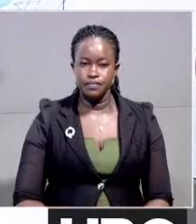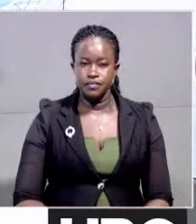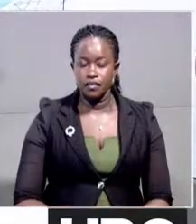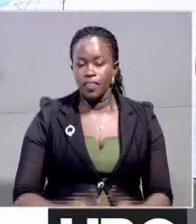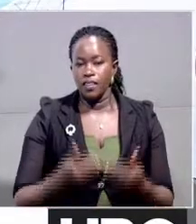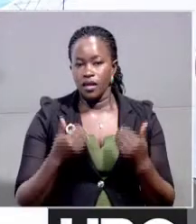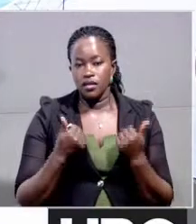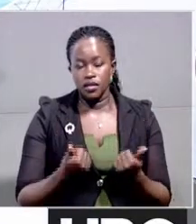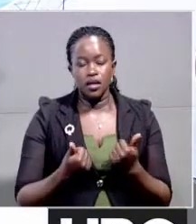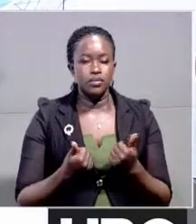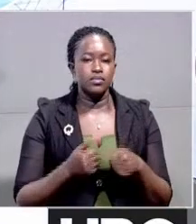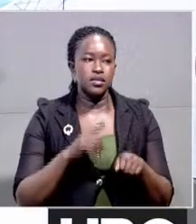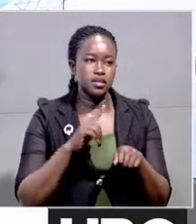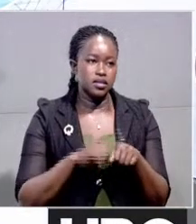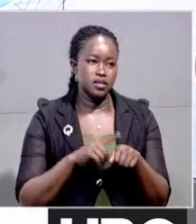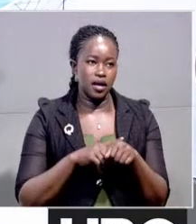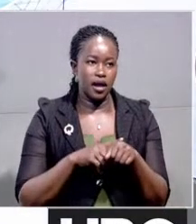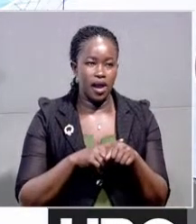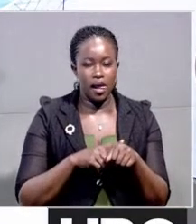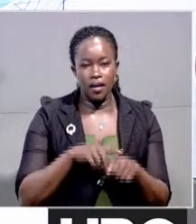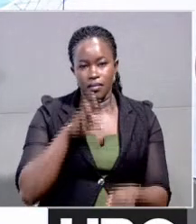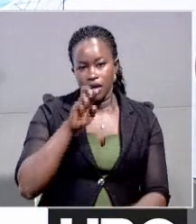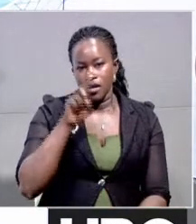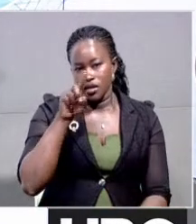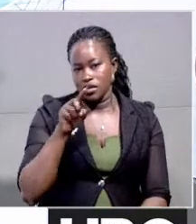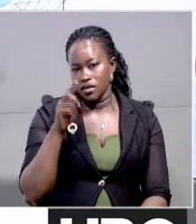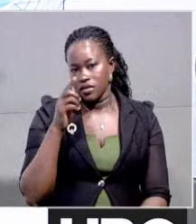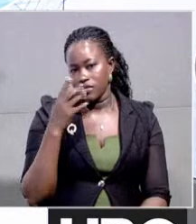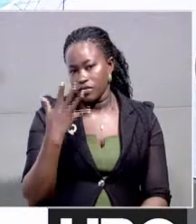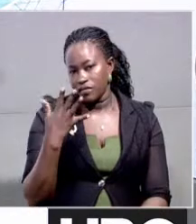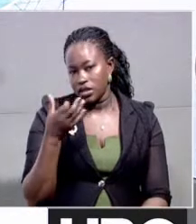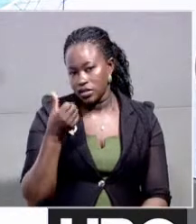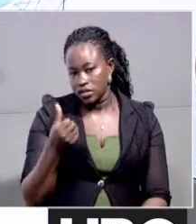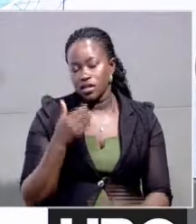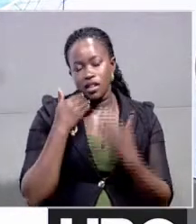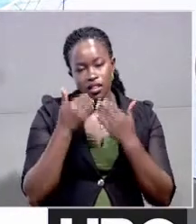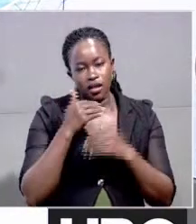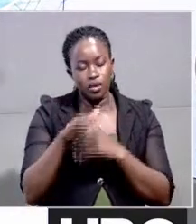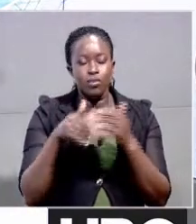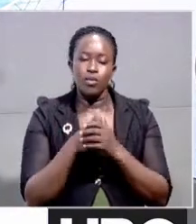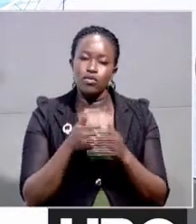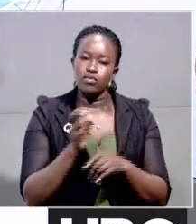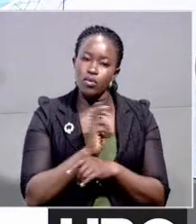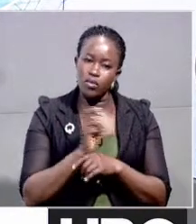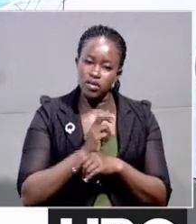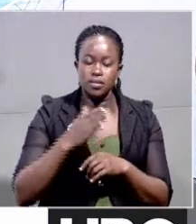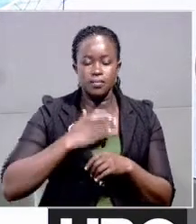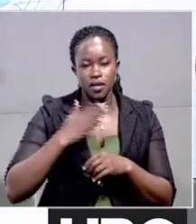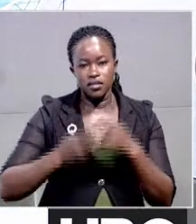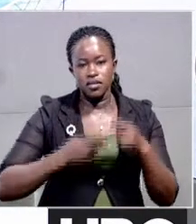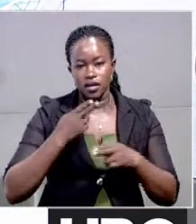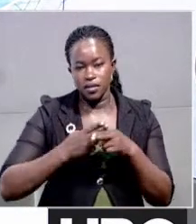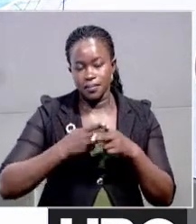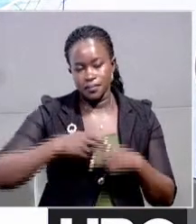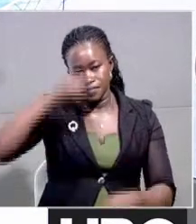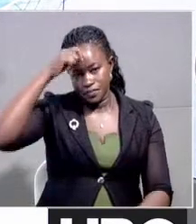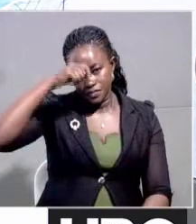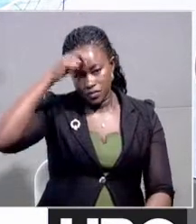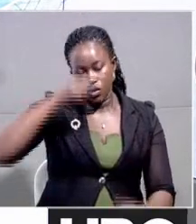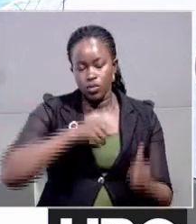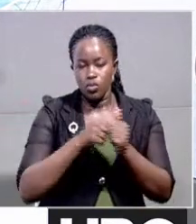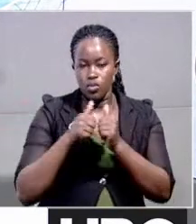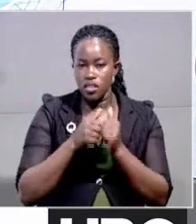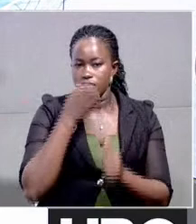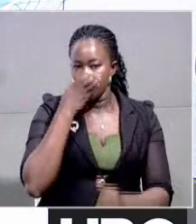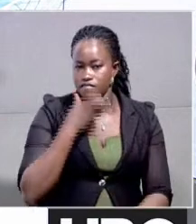It's coming to 9:03 in the studios of UBC TV. Thank you so much for having kept us company. Elizabeth Nakakoni has been on sign language, and